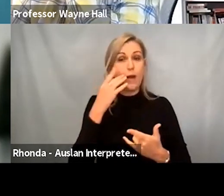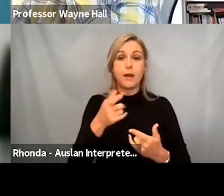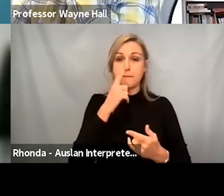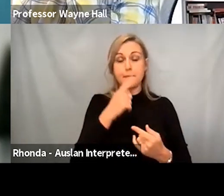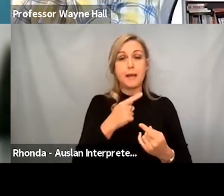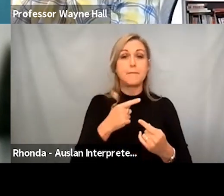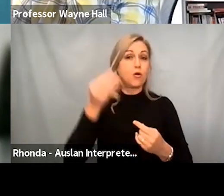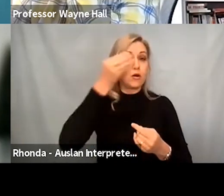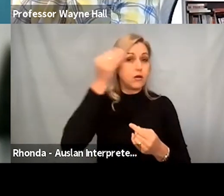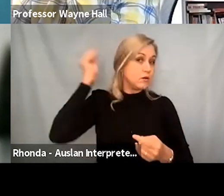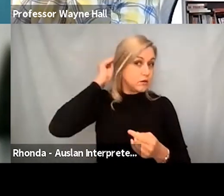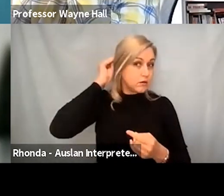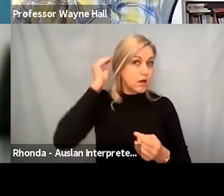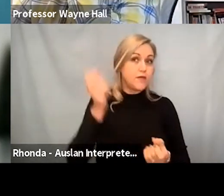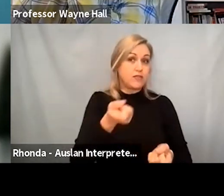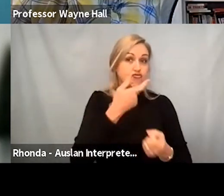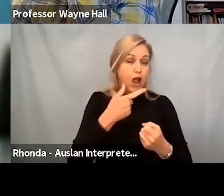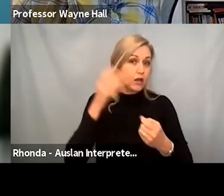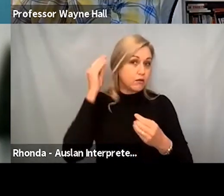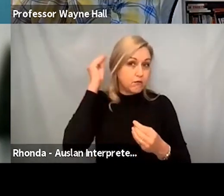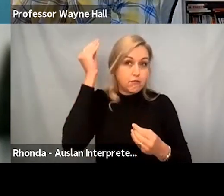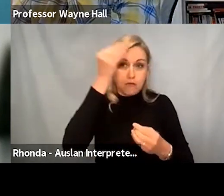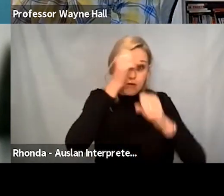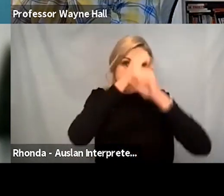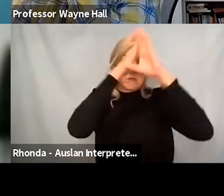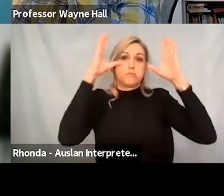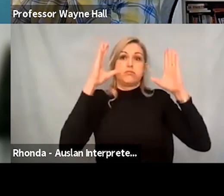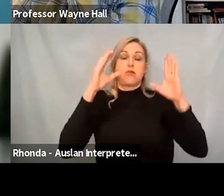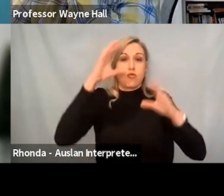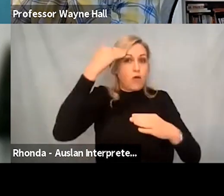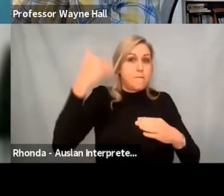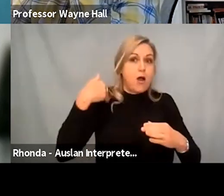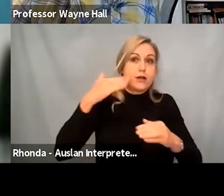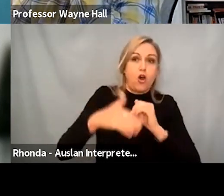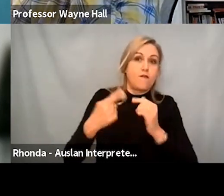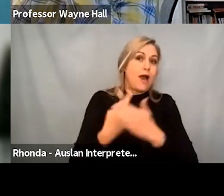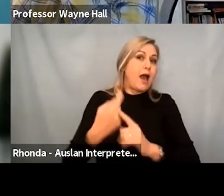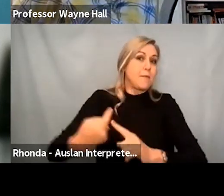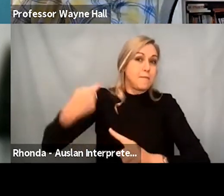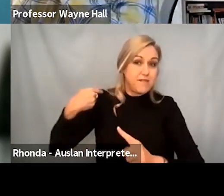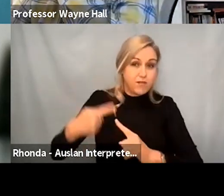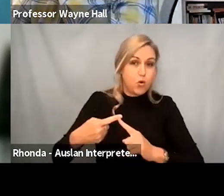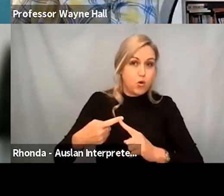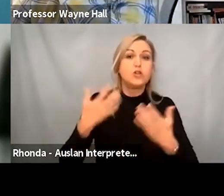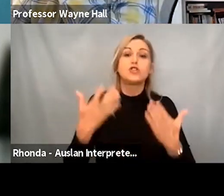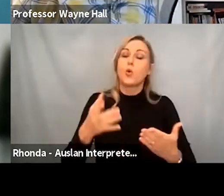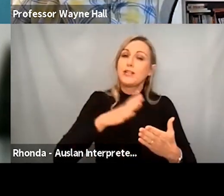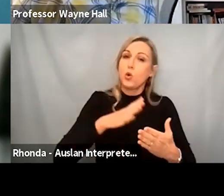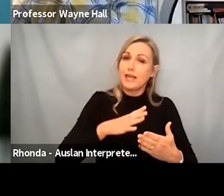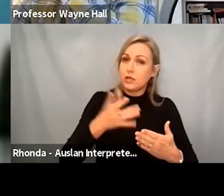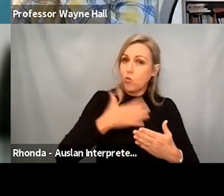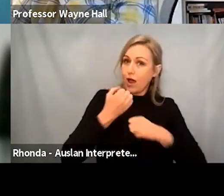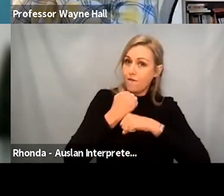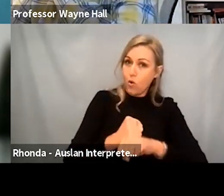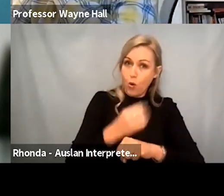you don't promote an avoidance, you promote an openness, an exploration, a willingness to process,